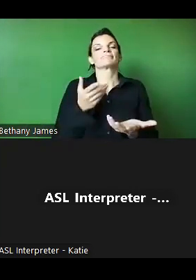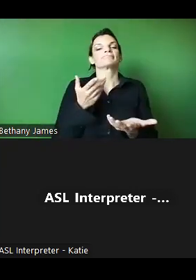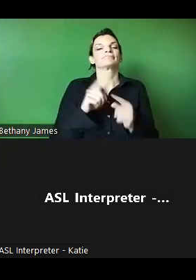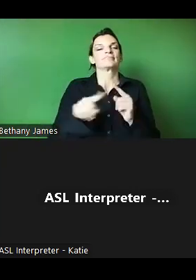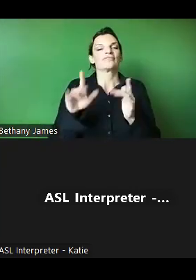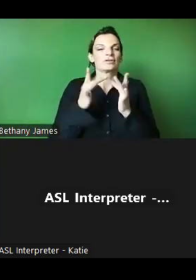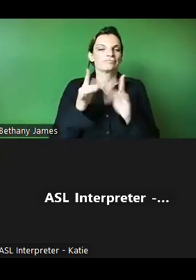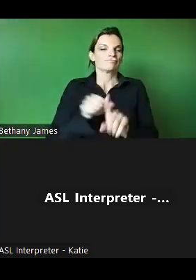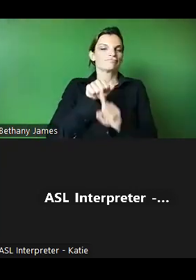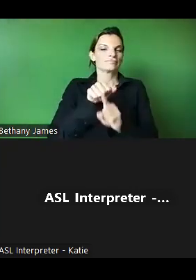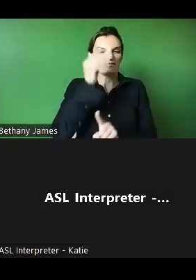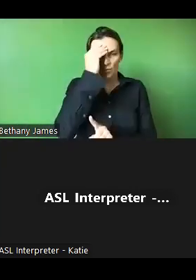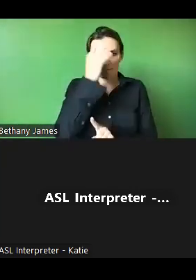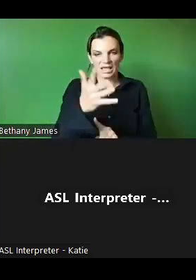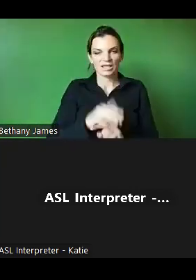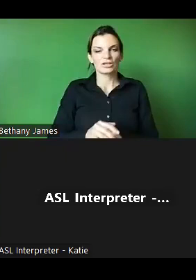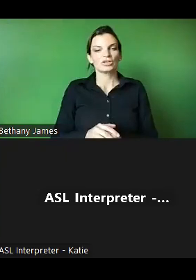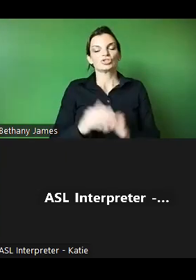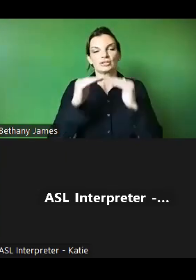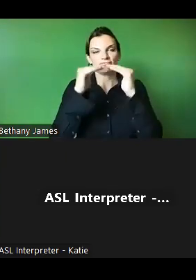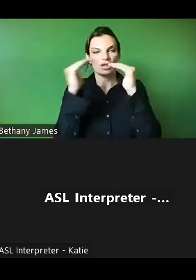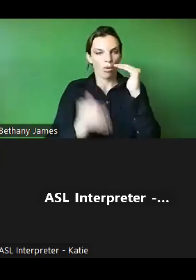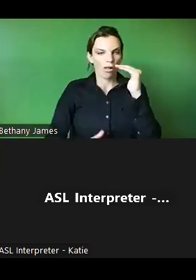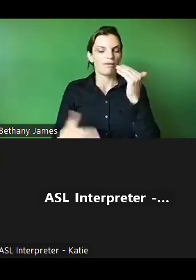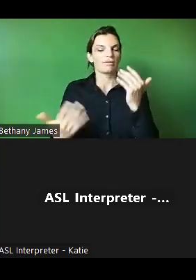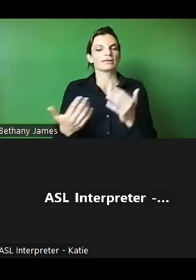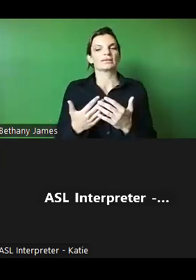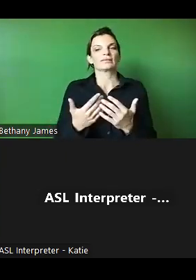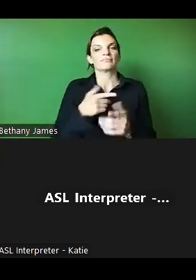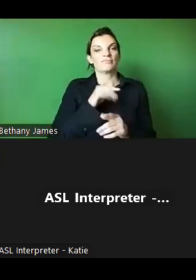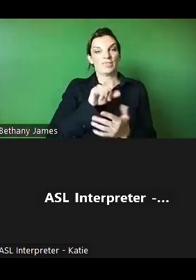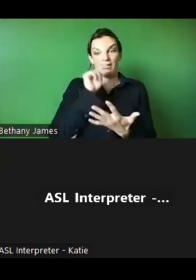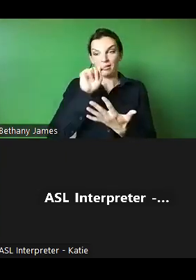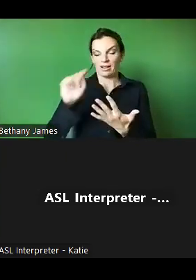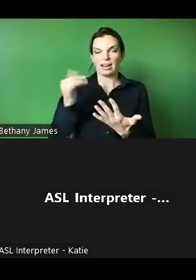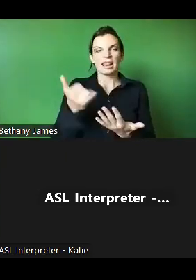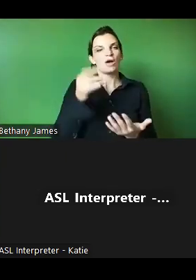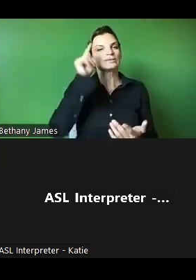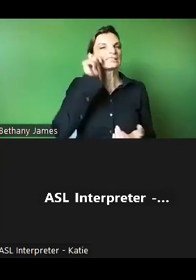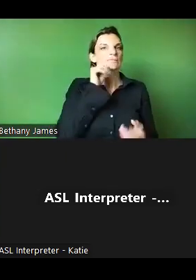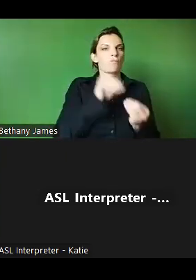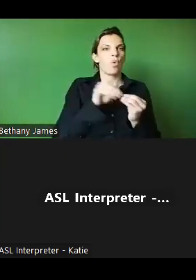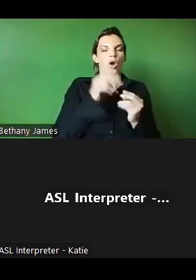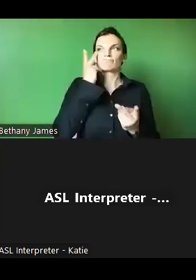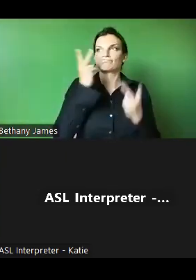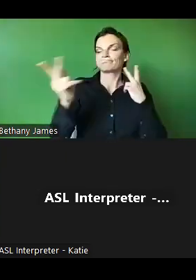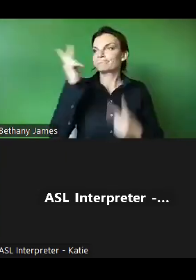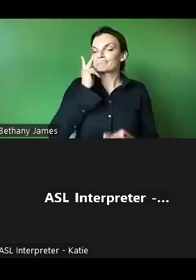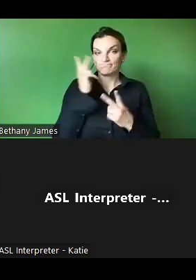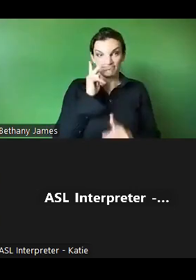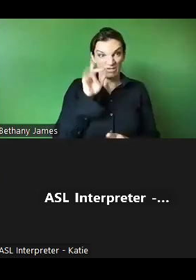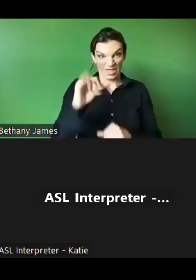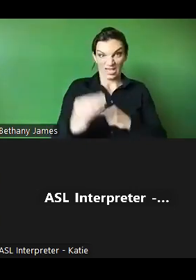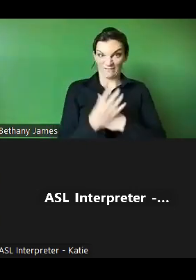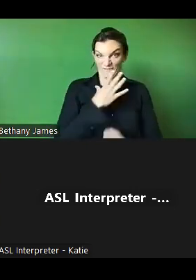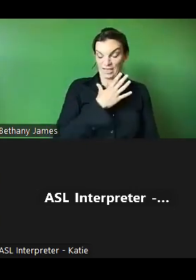misinformation. These are external and global factors outside of their control. Do you think this plays a role? Yes, because I